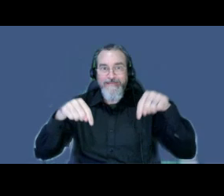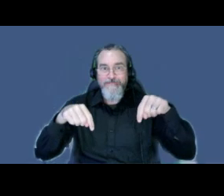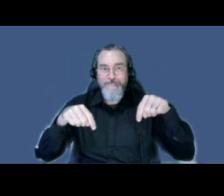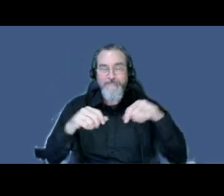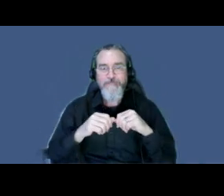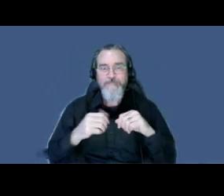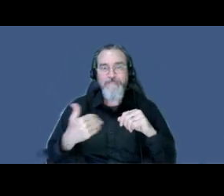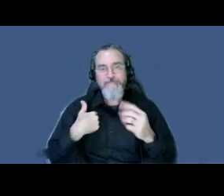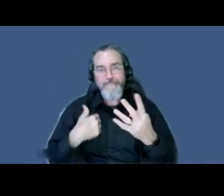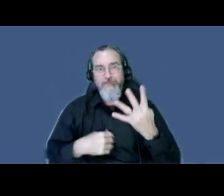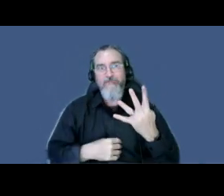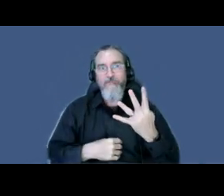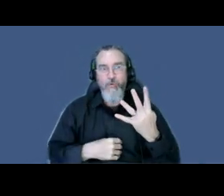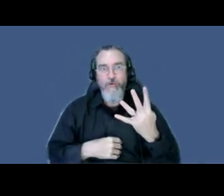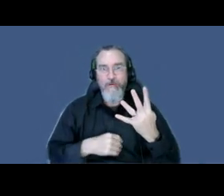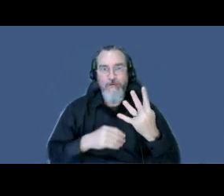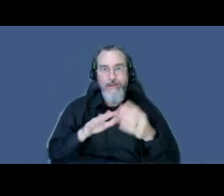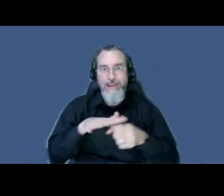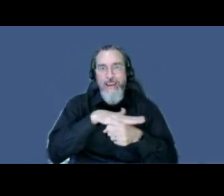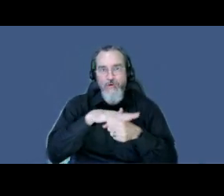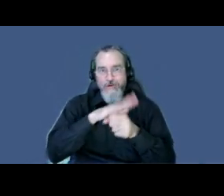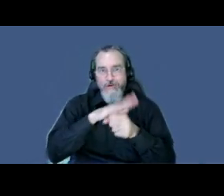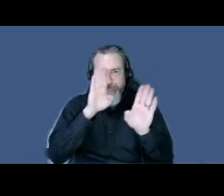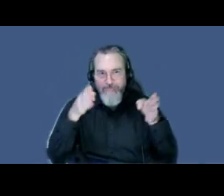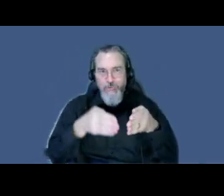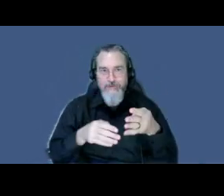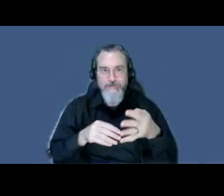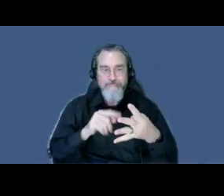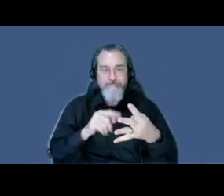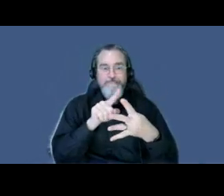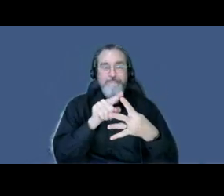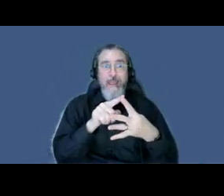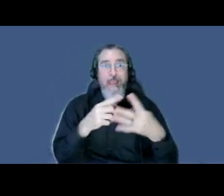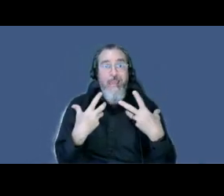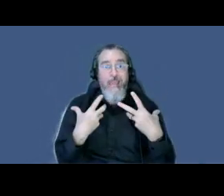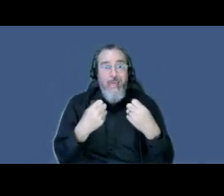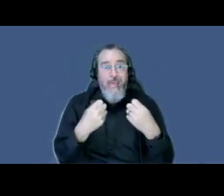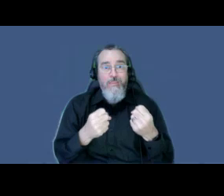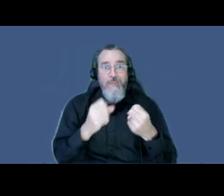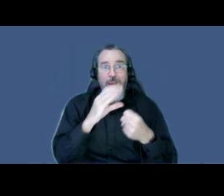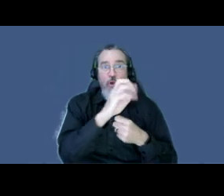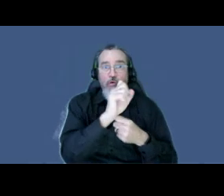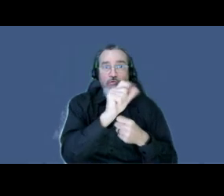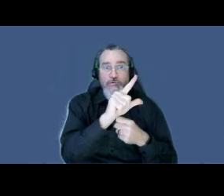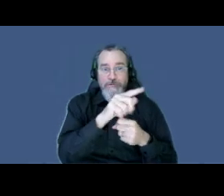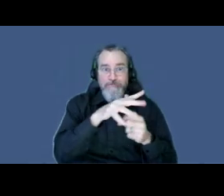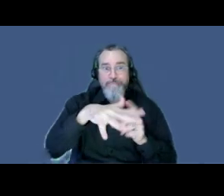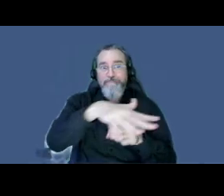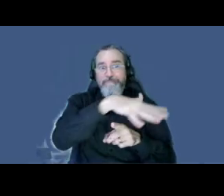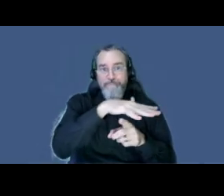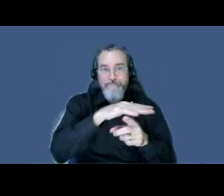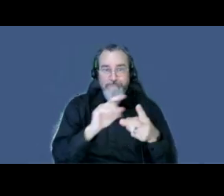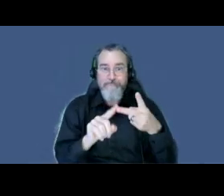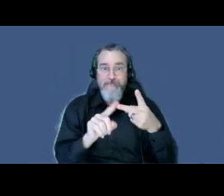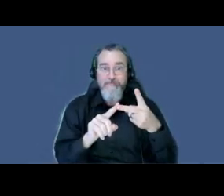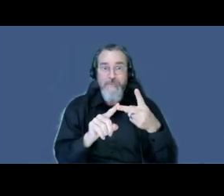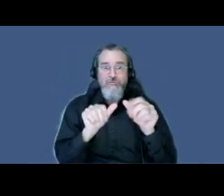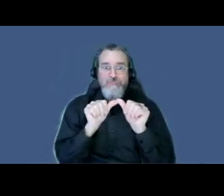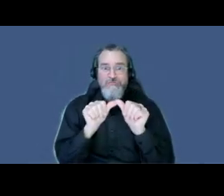4 strategic focus areas: healthy coastal ecosystems, resilient communities and economies, sustainable fisheries